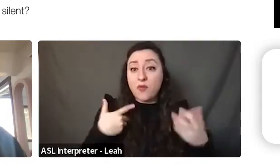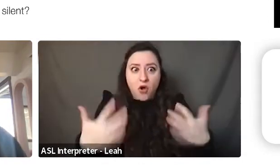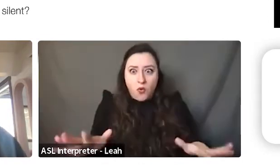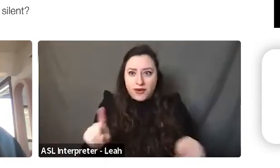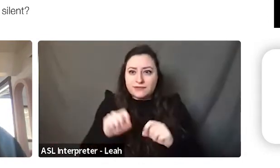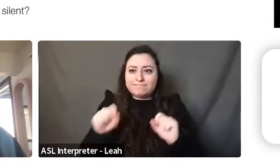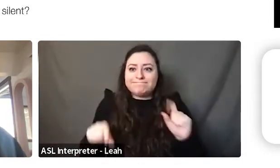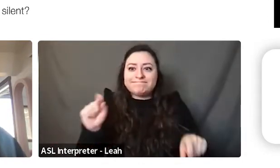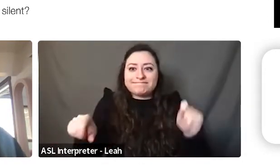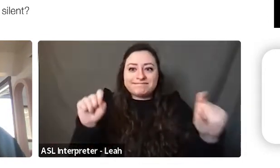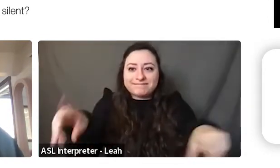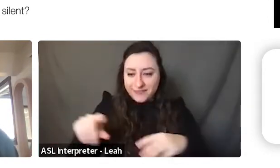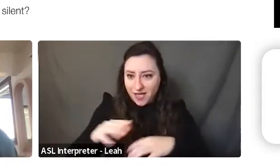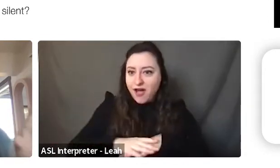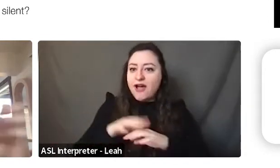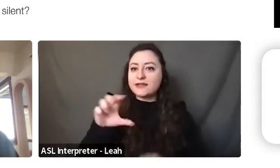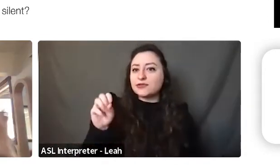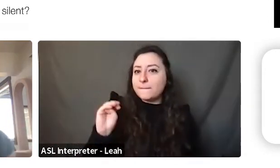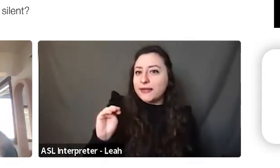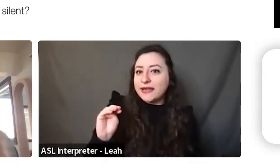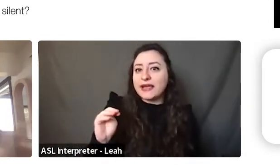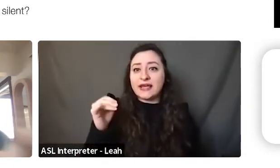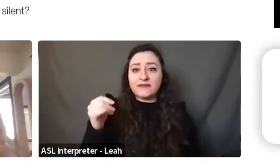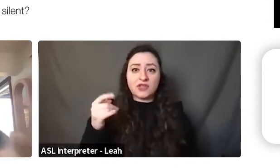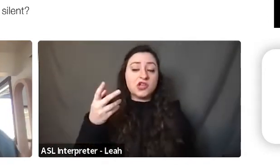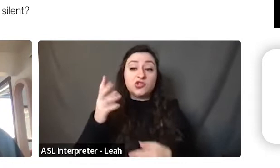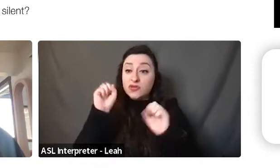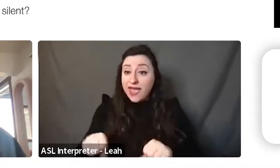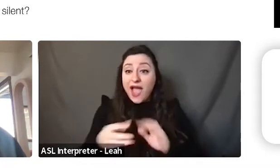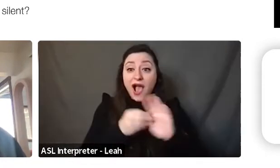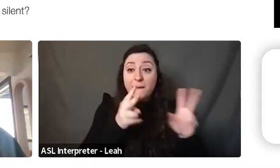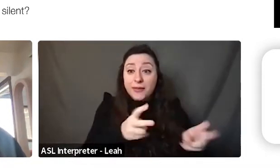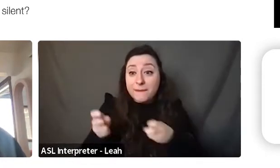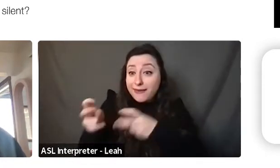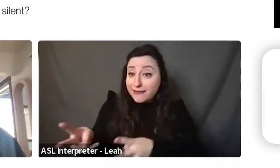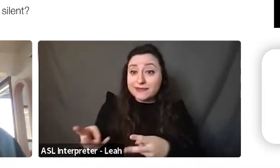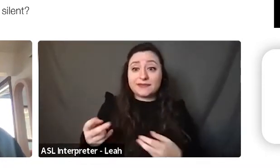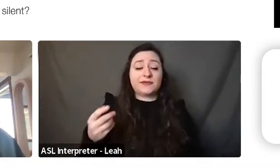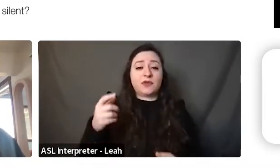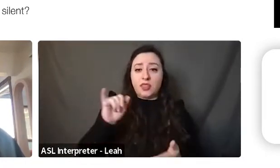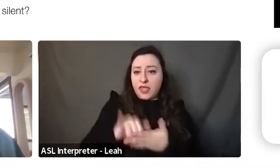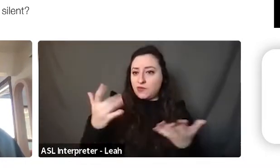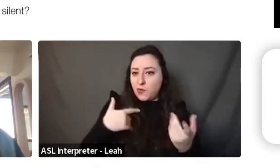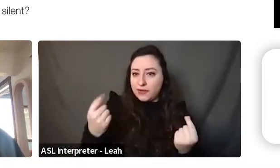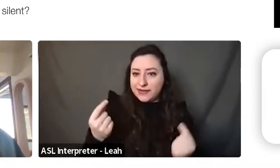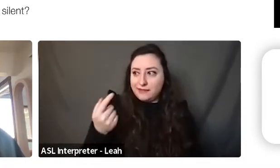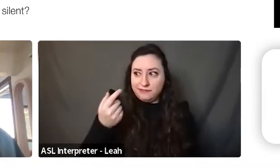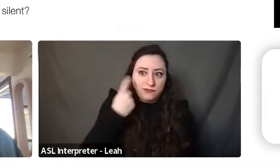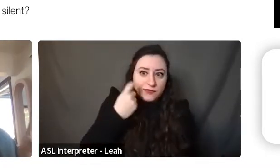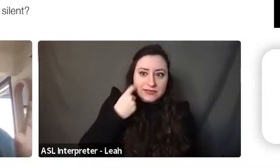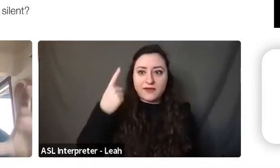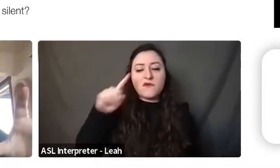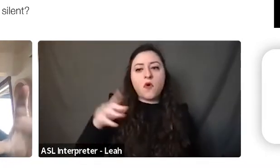this kind of activity on social media. If you want to just copy paste, that's what we did the other day when we touched base together on the town